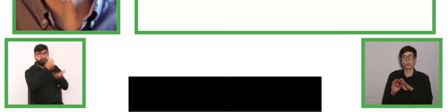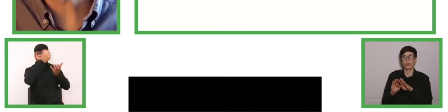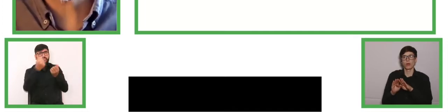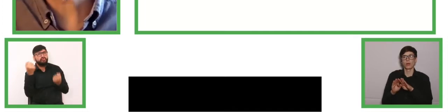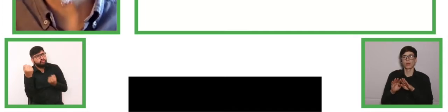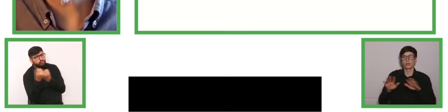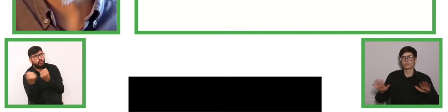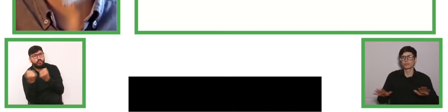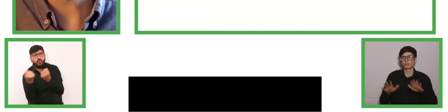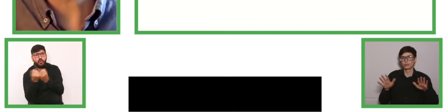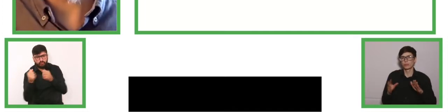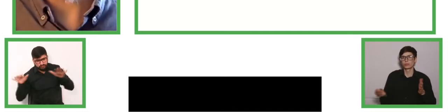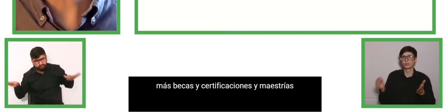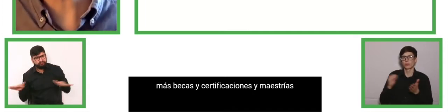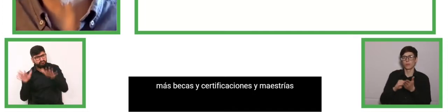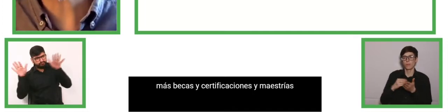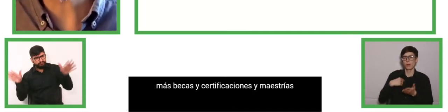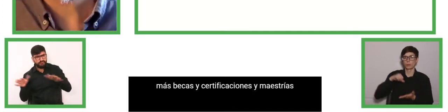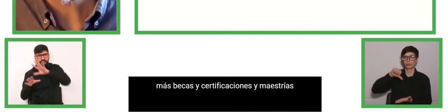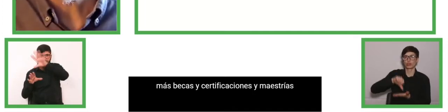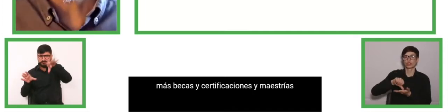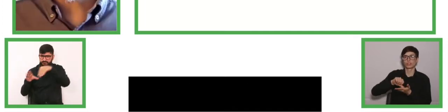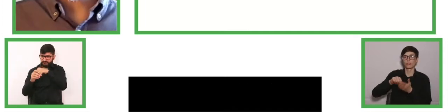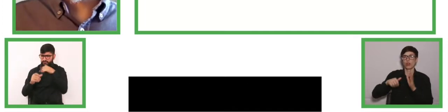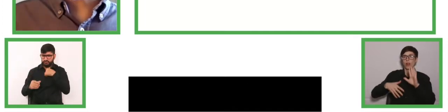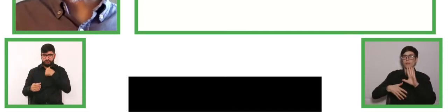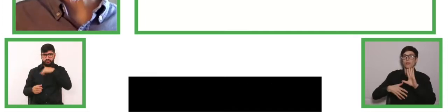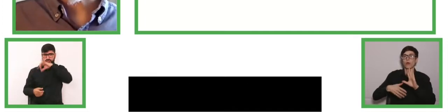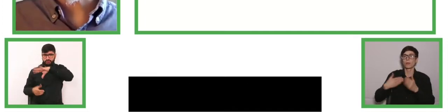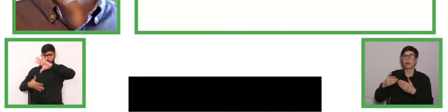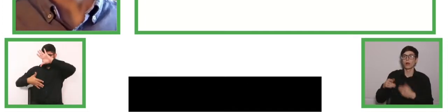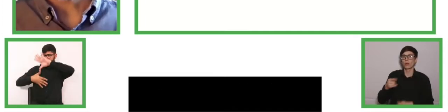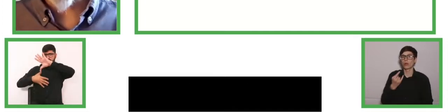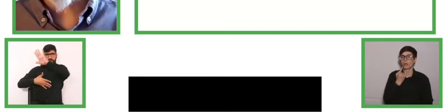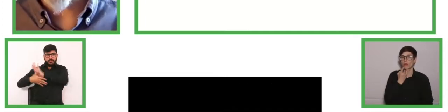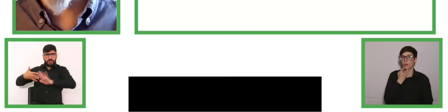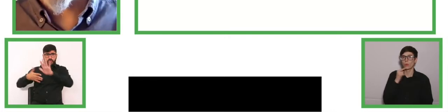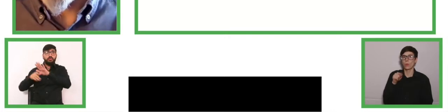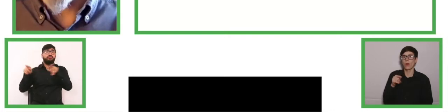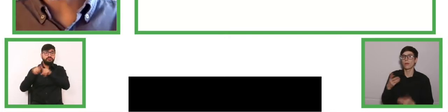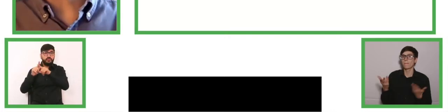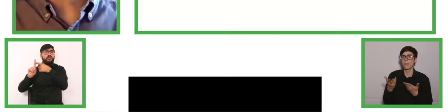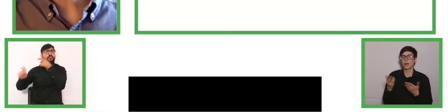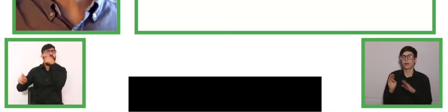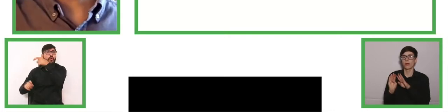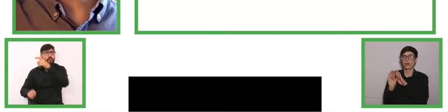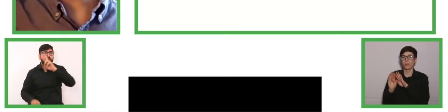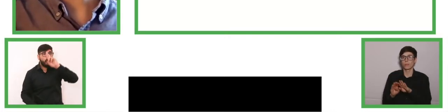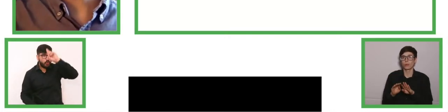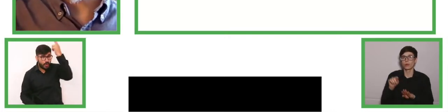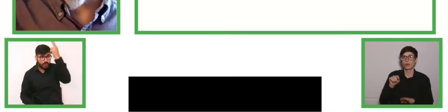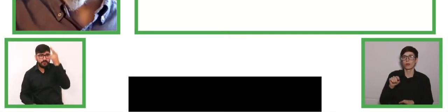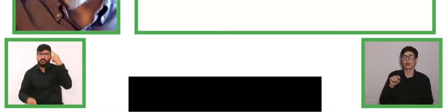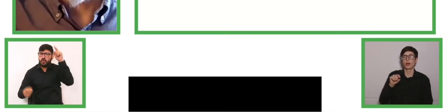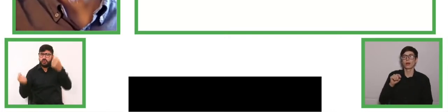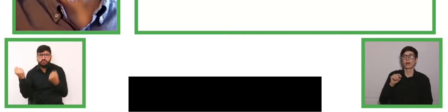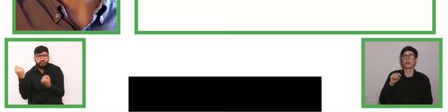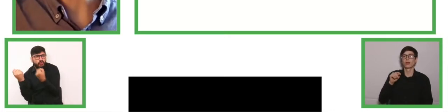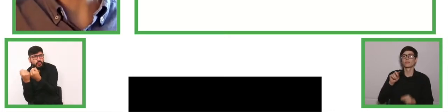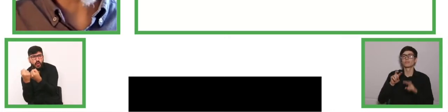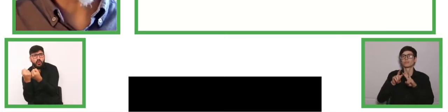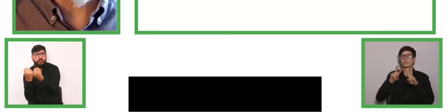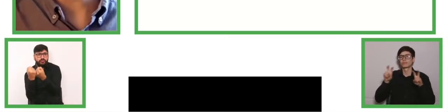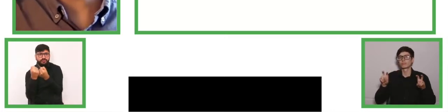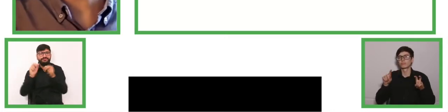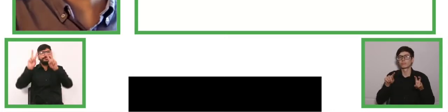to support our affiliations through collaborations, mentoring, and business skills.